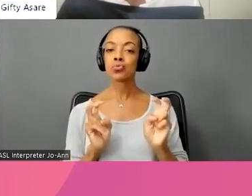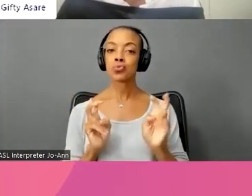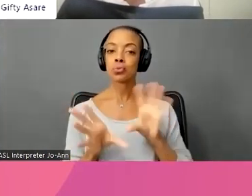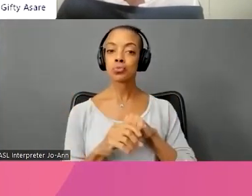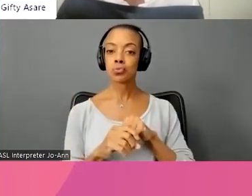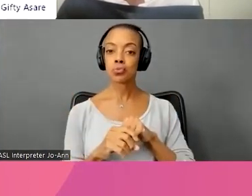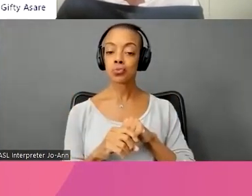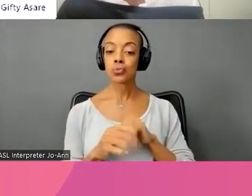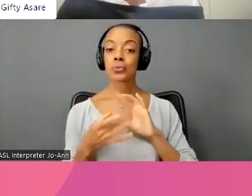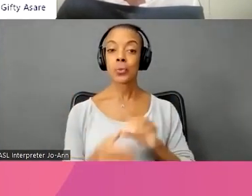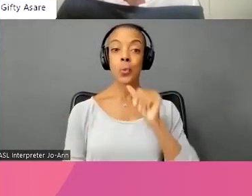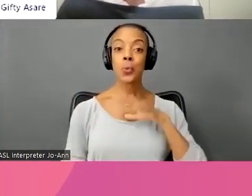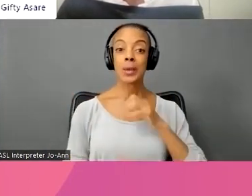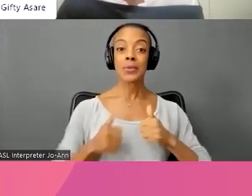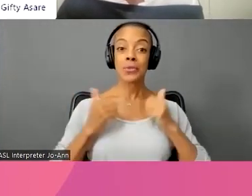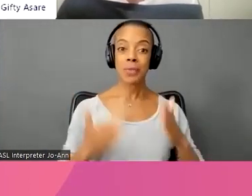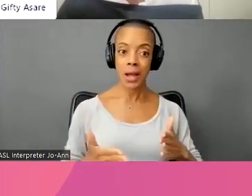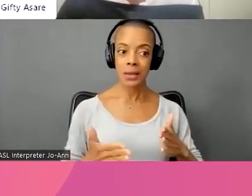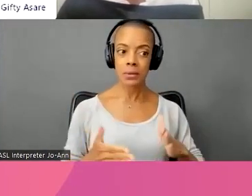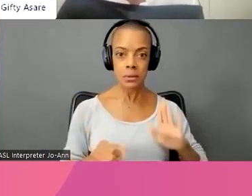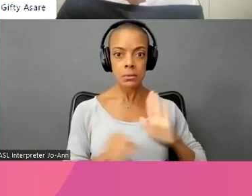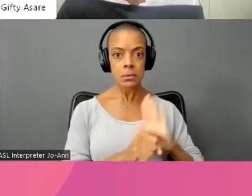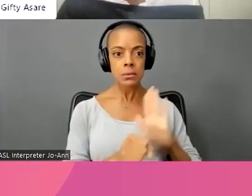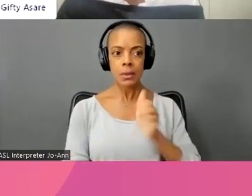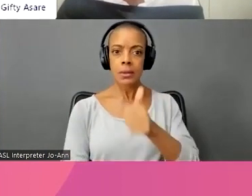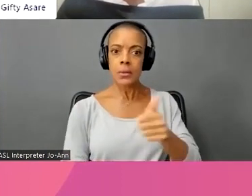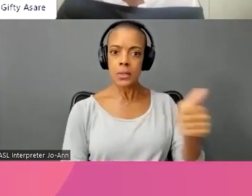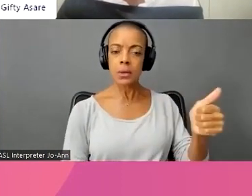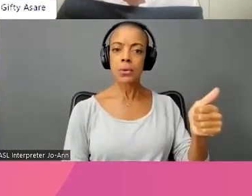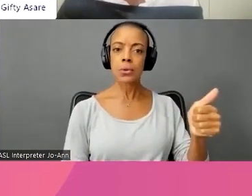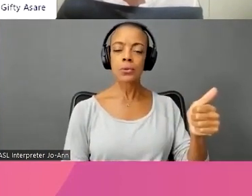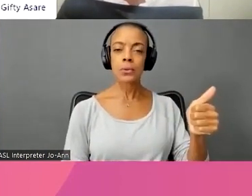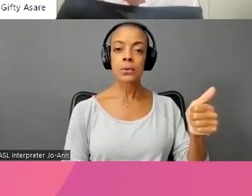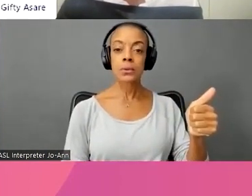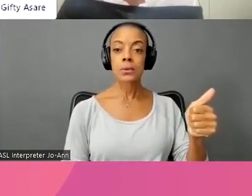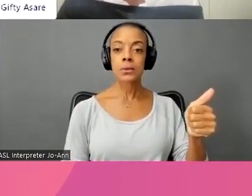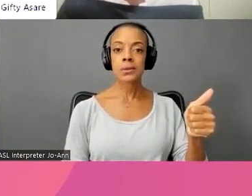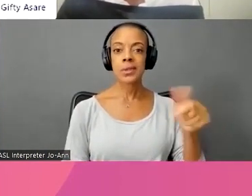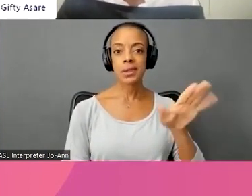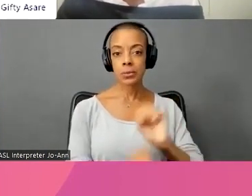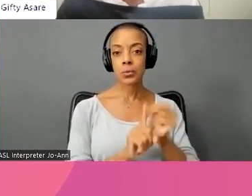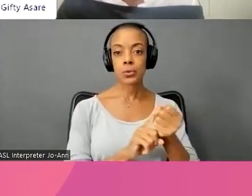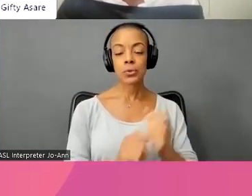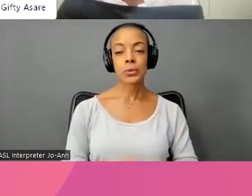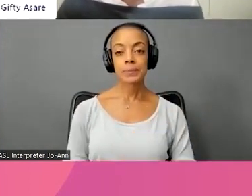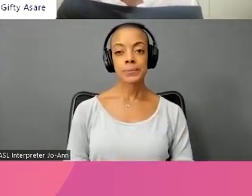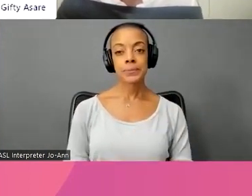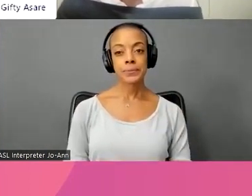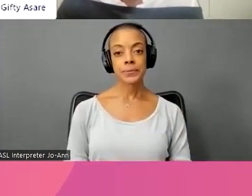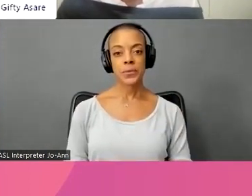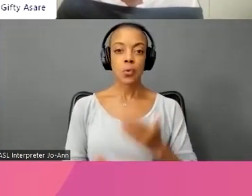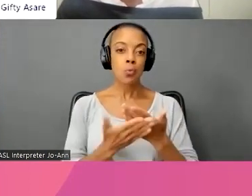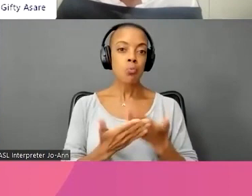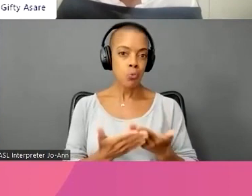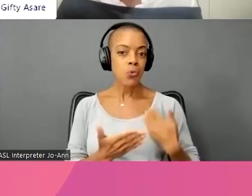to women survivors kind of advocating for themselves in their situations. And